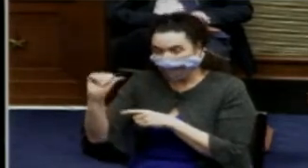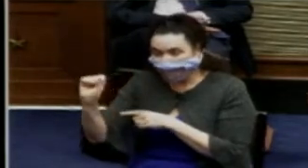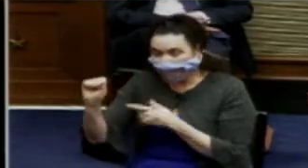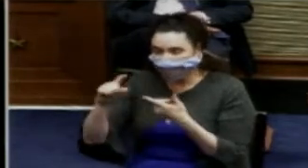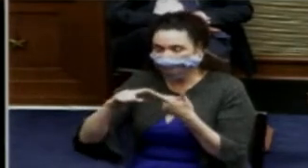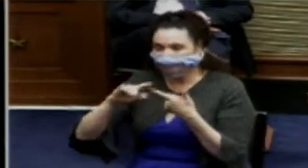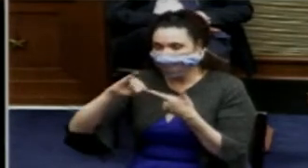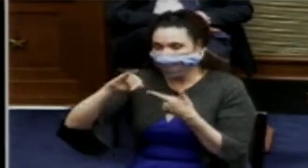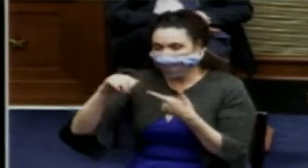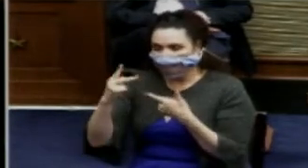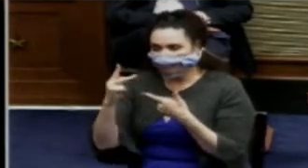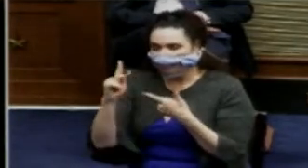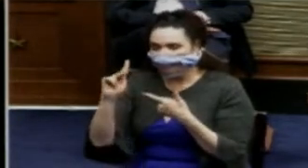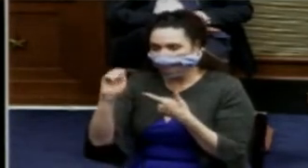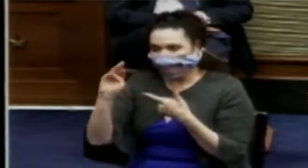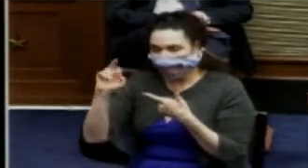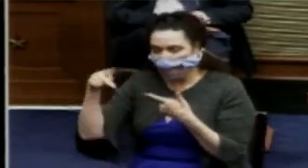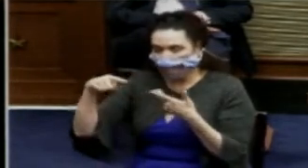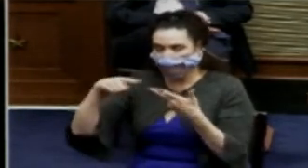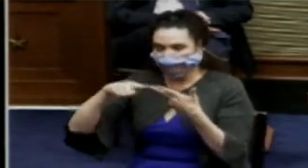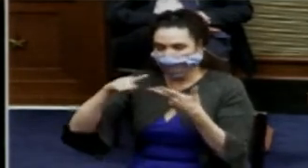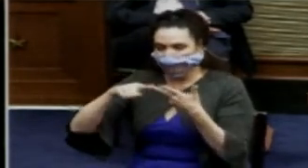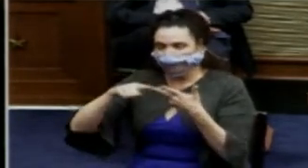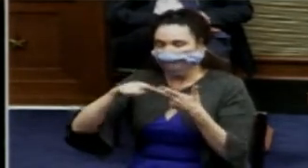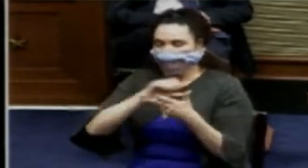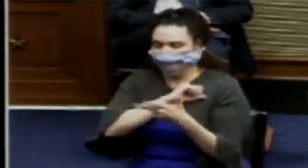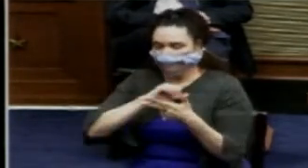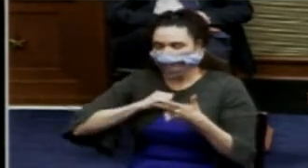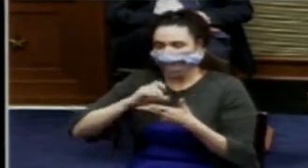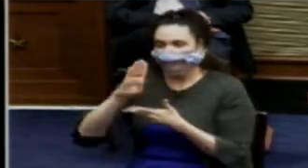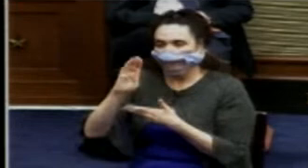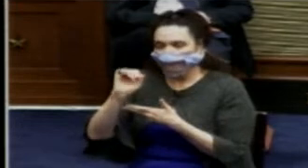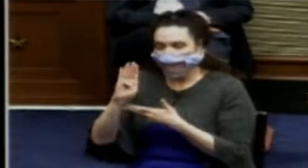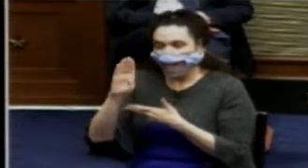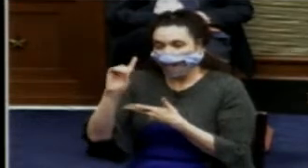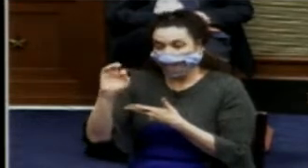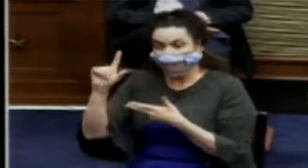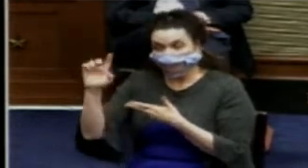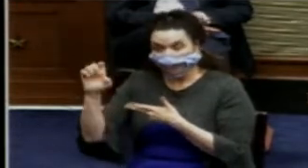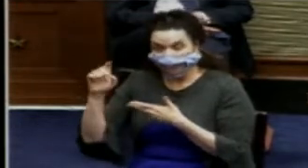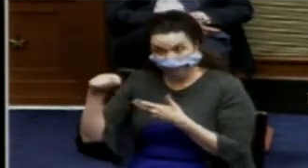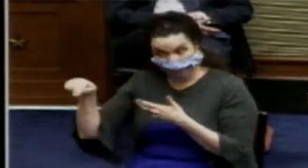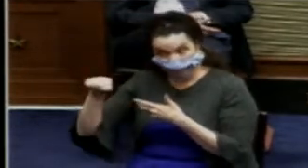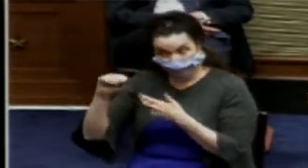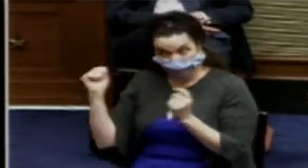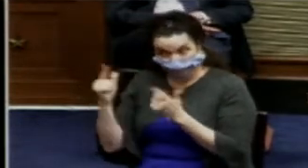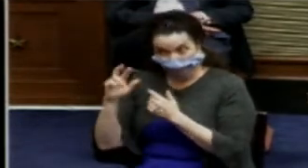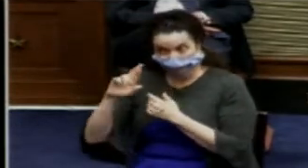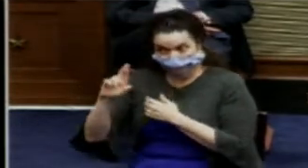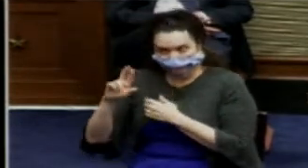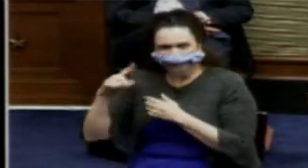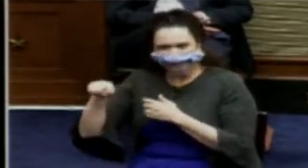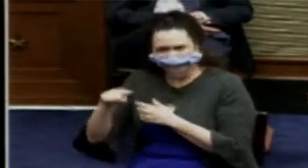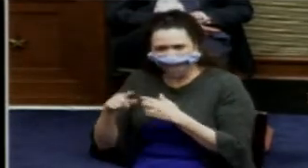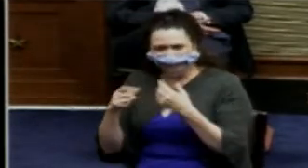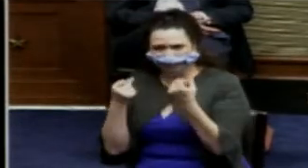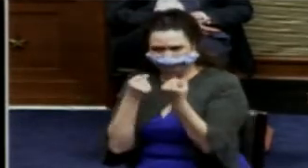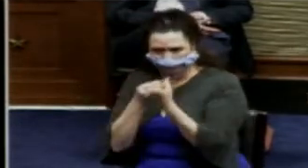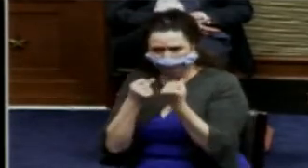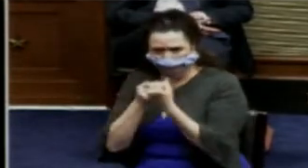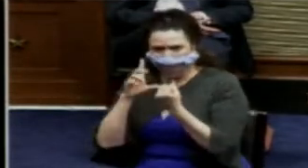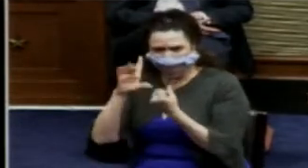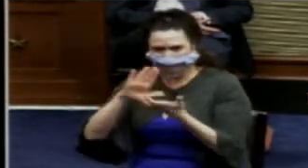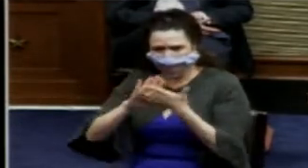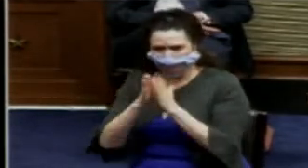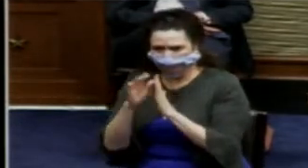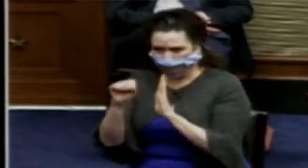Senator Bob Dole, who have been strong advocates for DC statehood. Far be it from me to suggest to